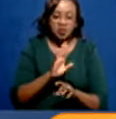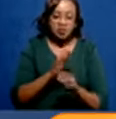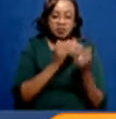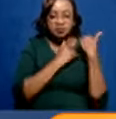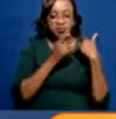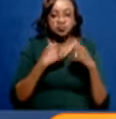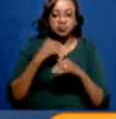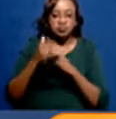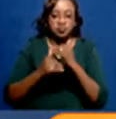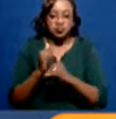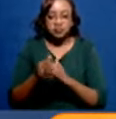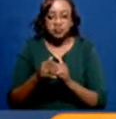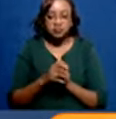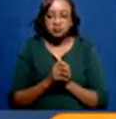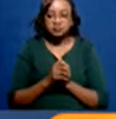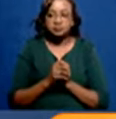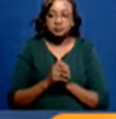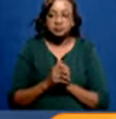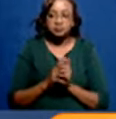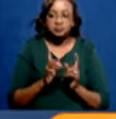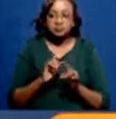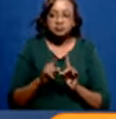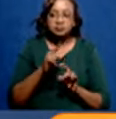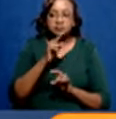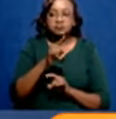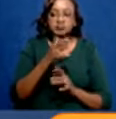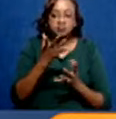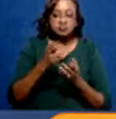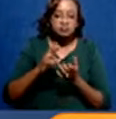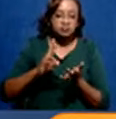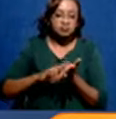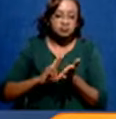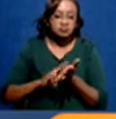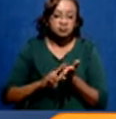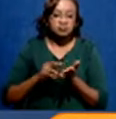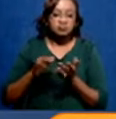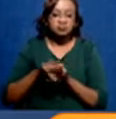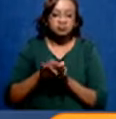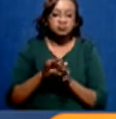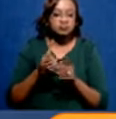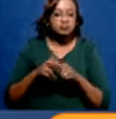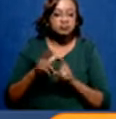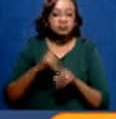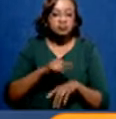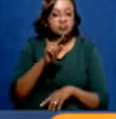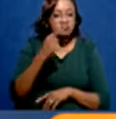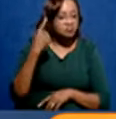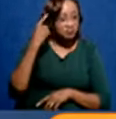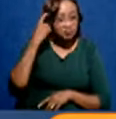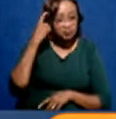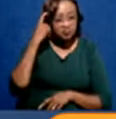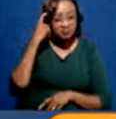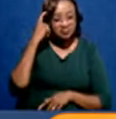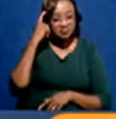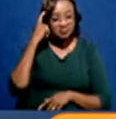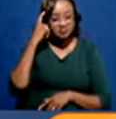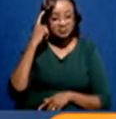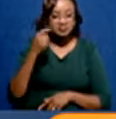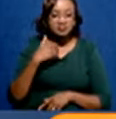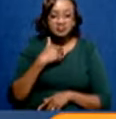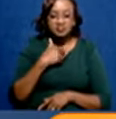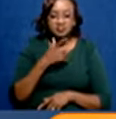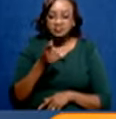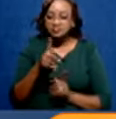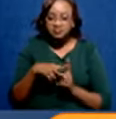will have a bearing on how soon you begin to register members. Yes. From your estimate, do you have a practical date that